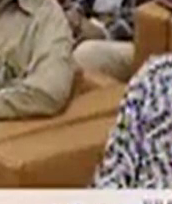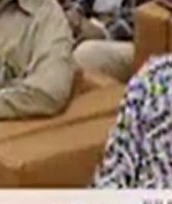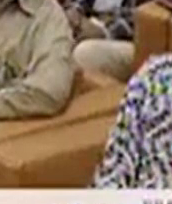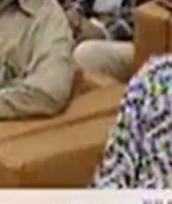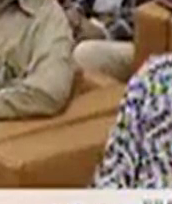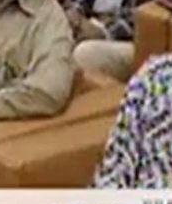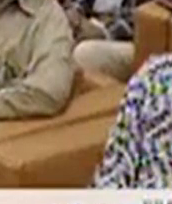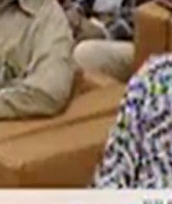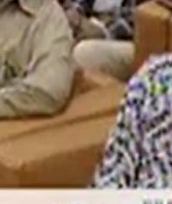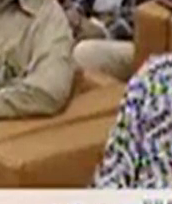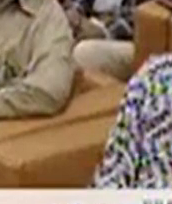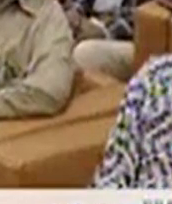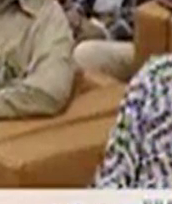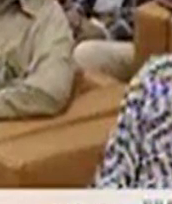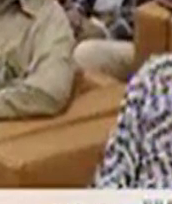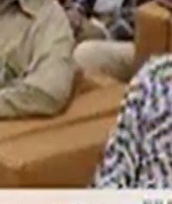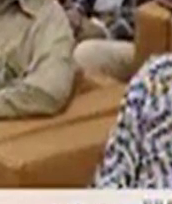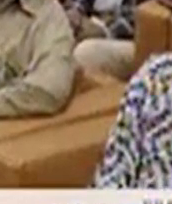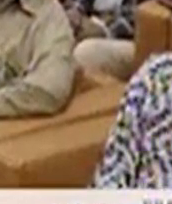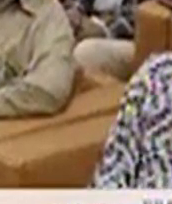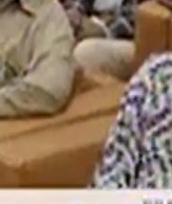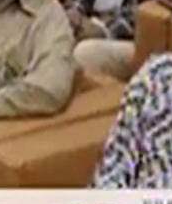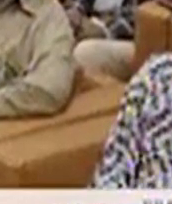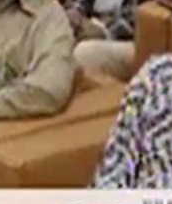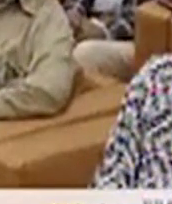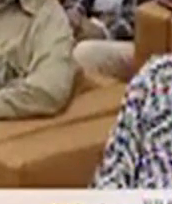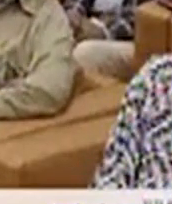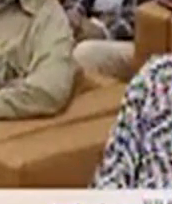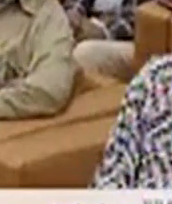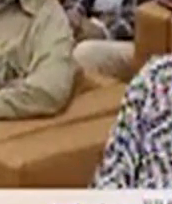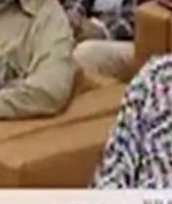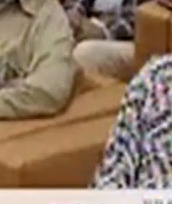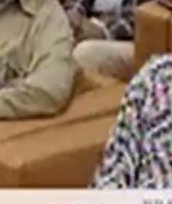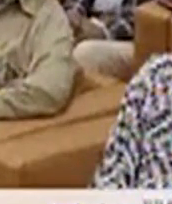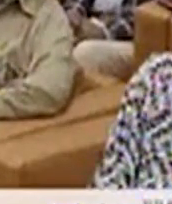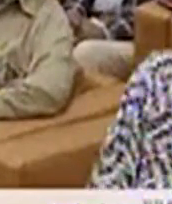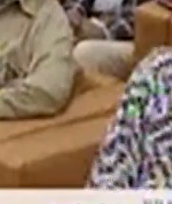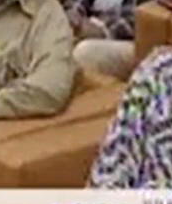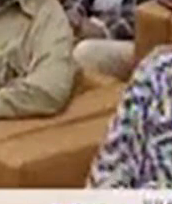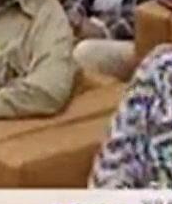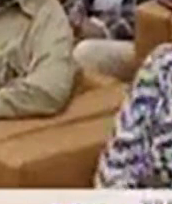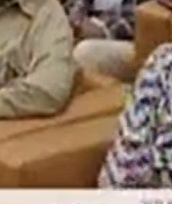Praise the Lord. Praise the Lord. Let us pray.